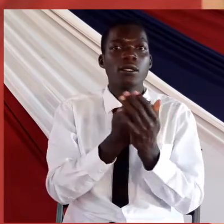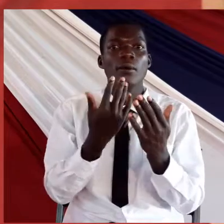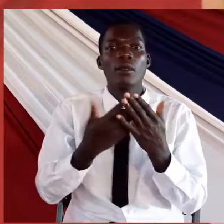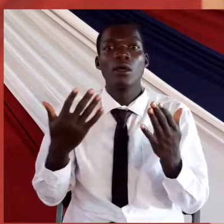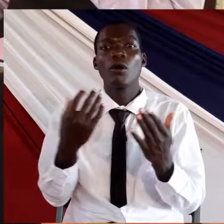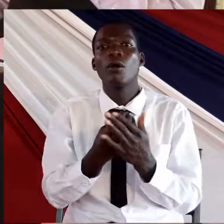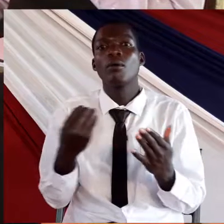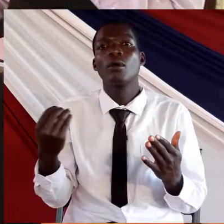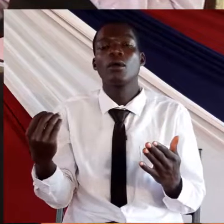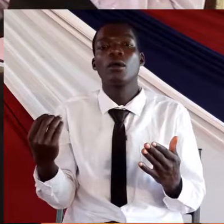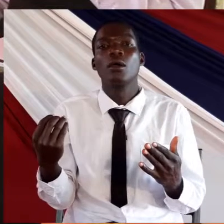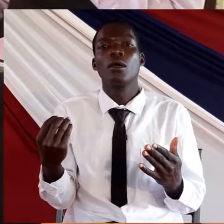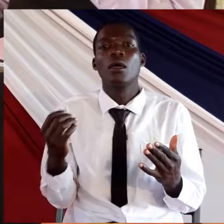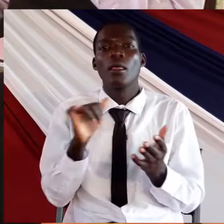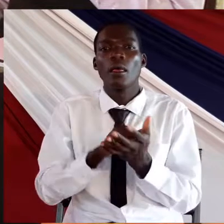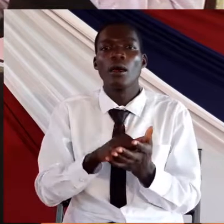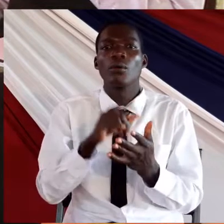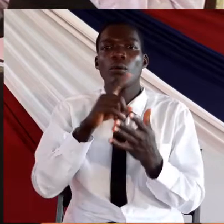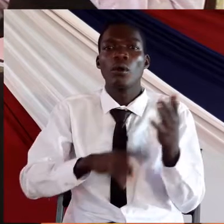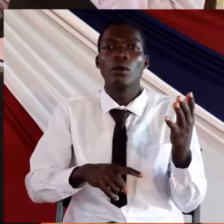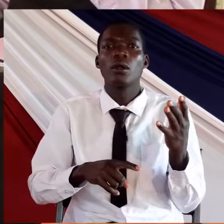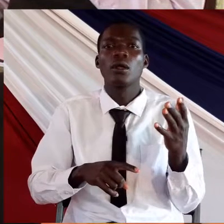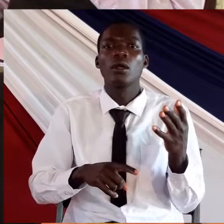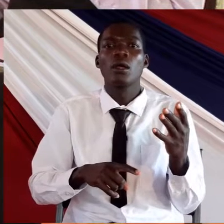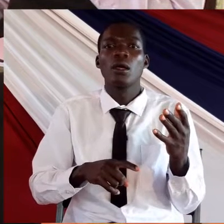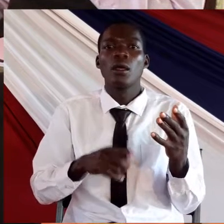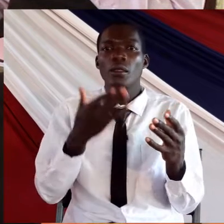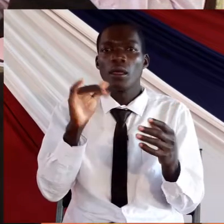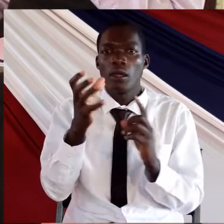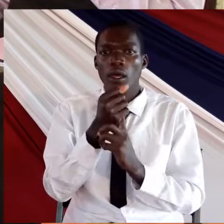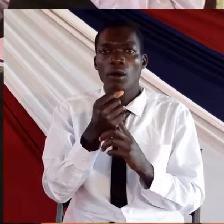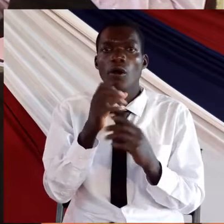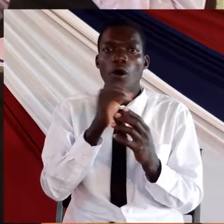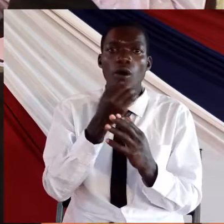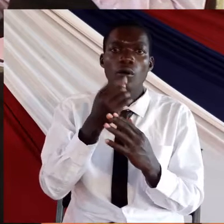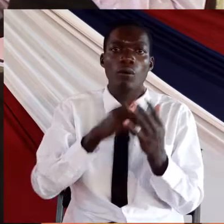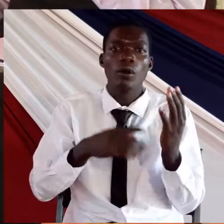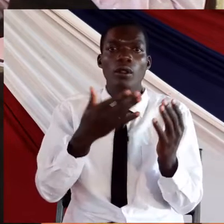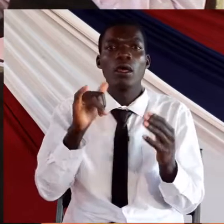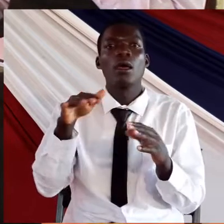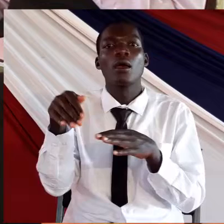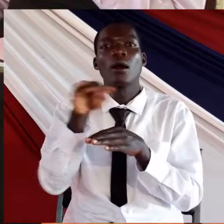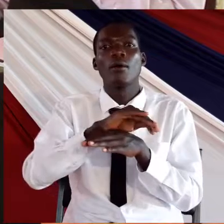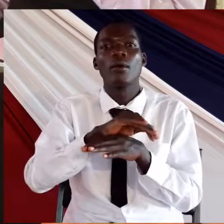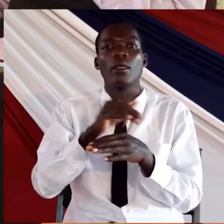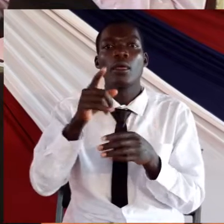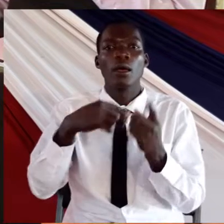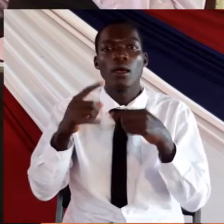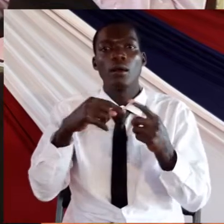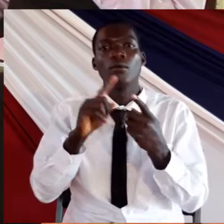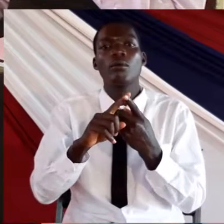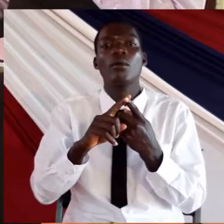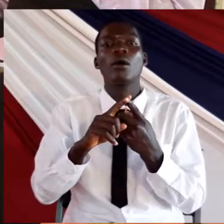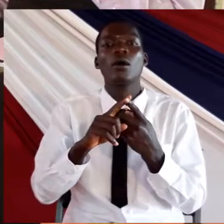the scientists, mm-hmm, that what they detect or what they have discovered, mm-hmm, becomes